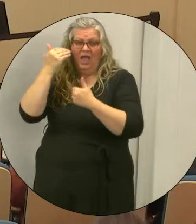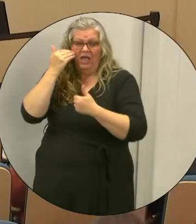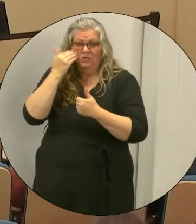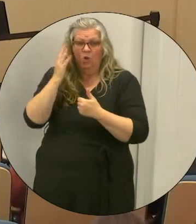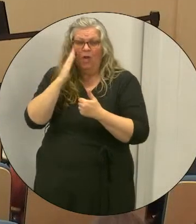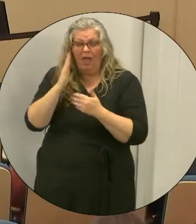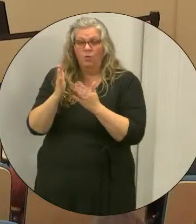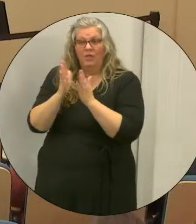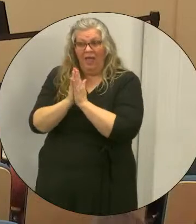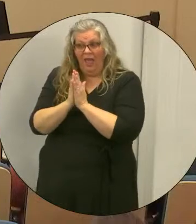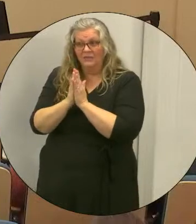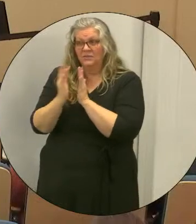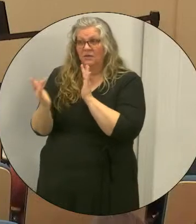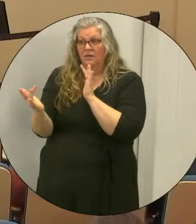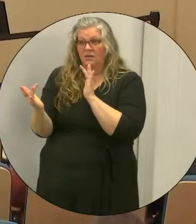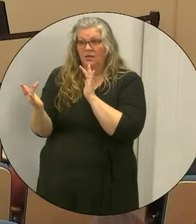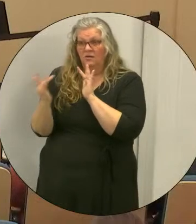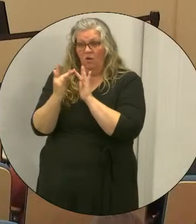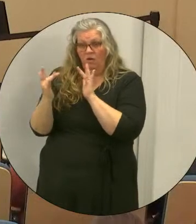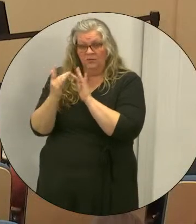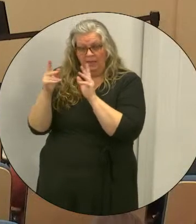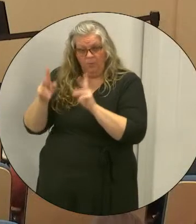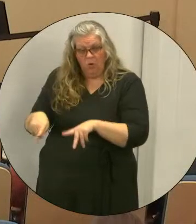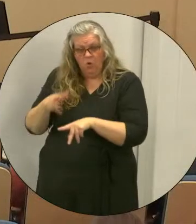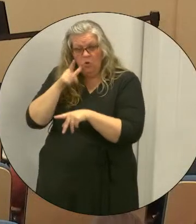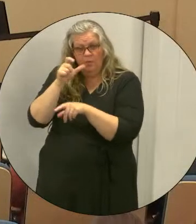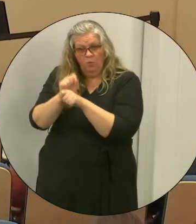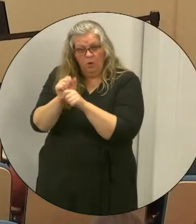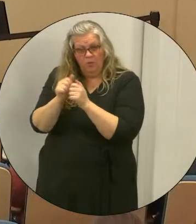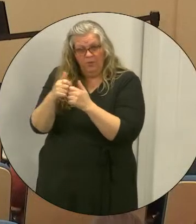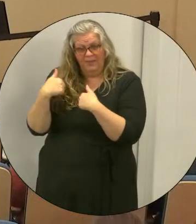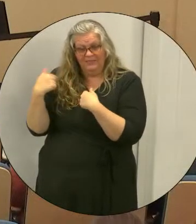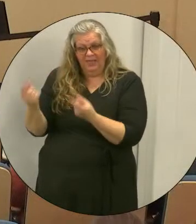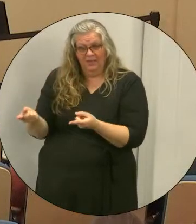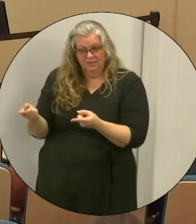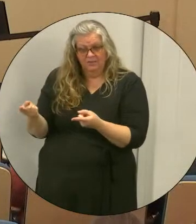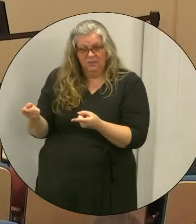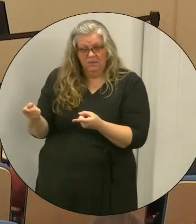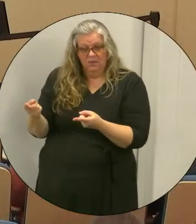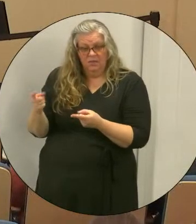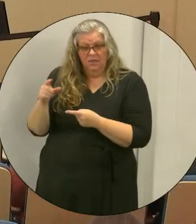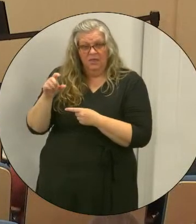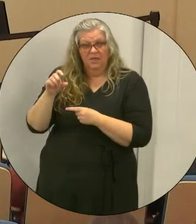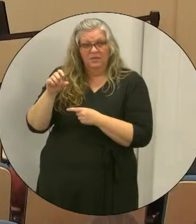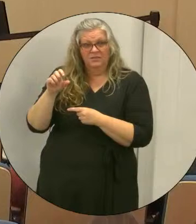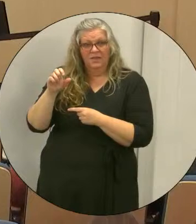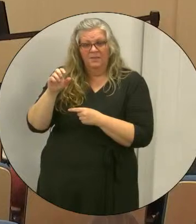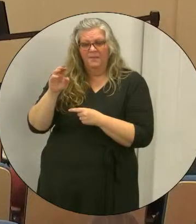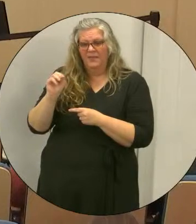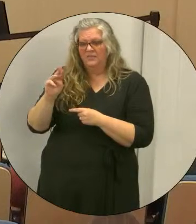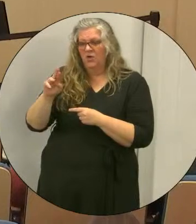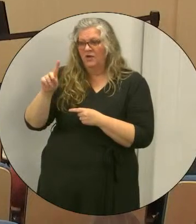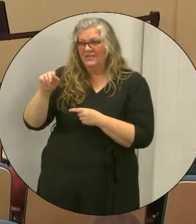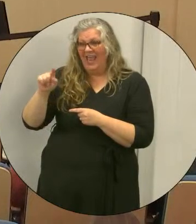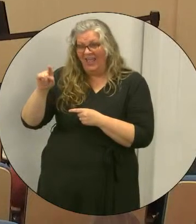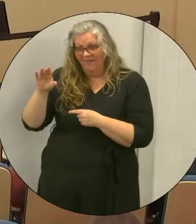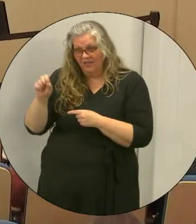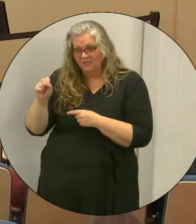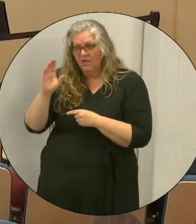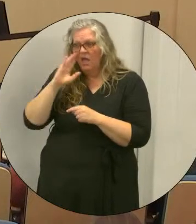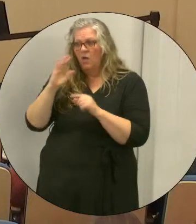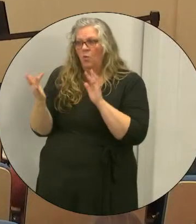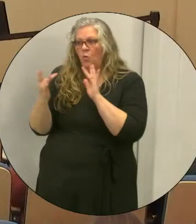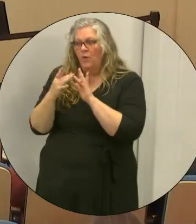point of contact who has been working with me since I've been board counsel, Scott Davis. So I'm going to be reaching out to him